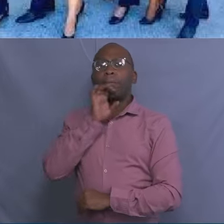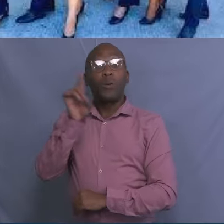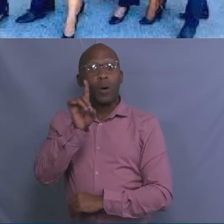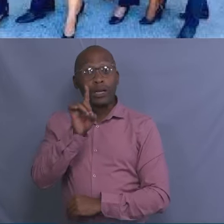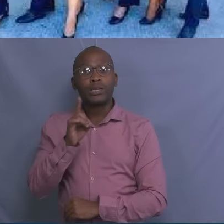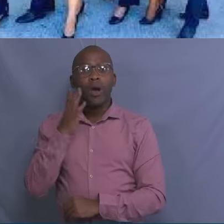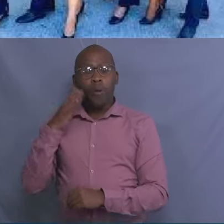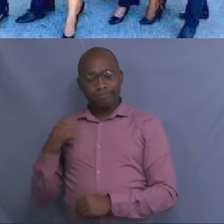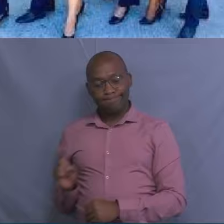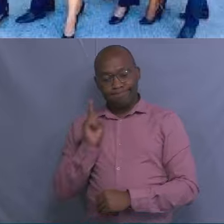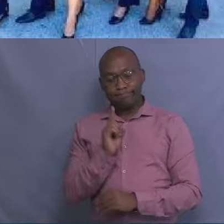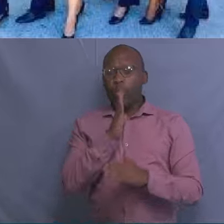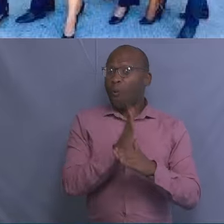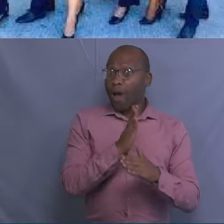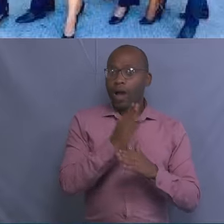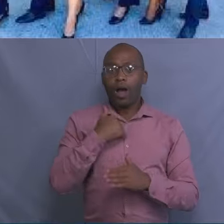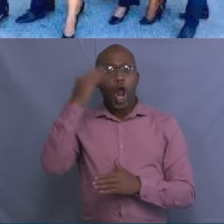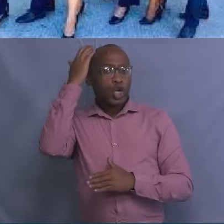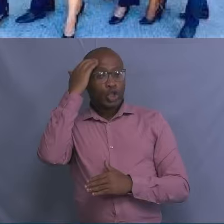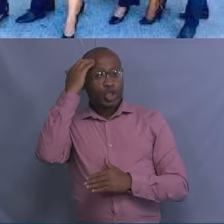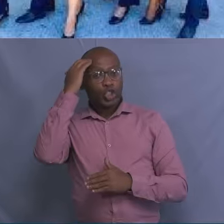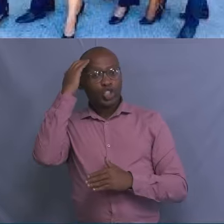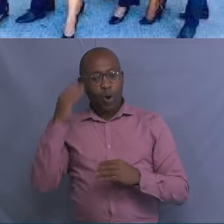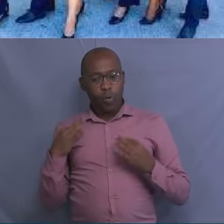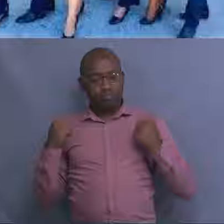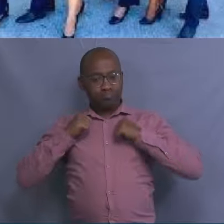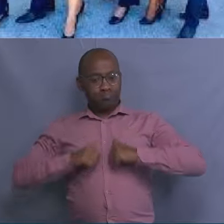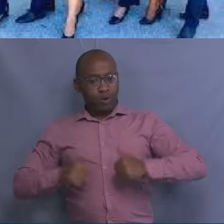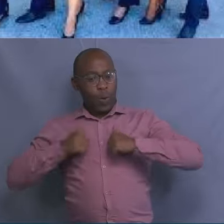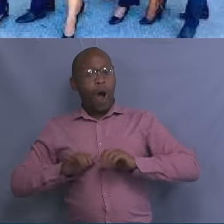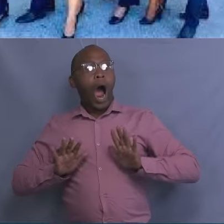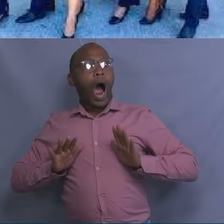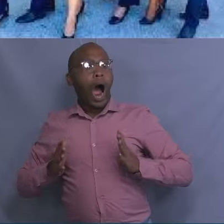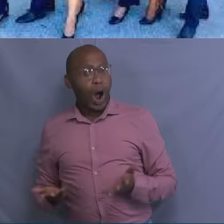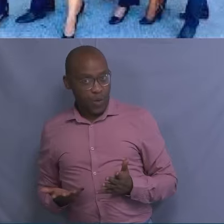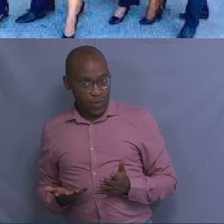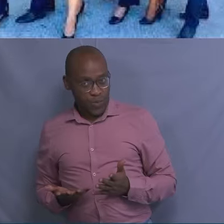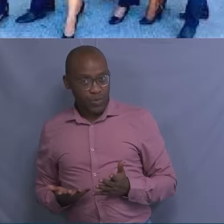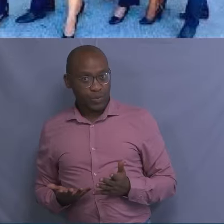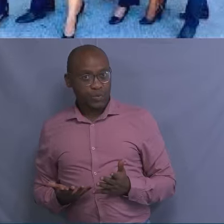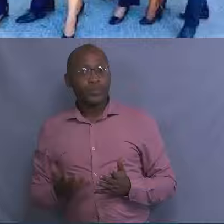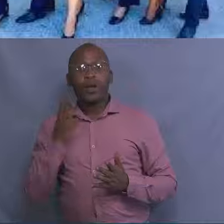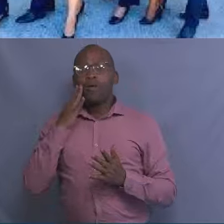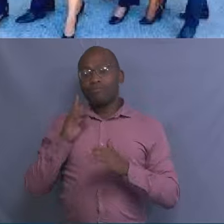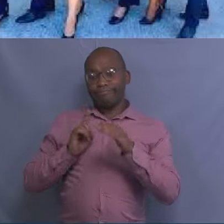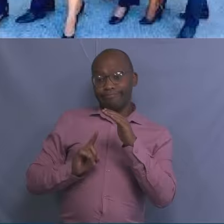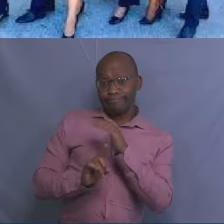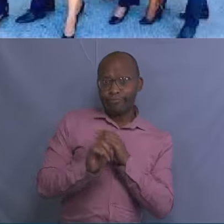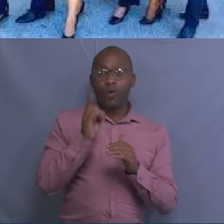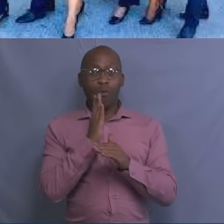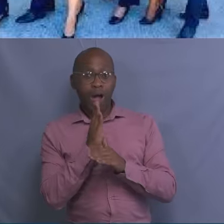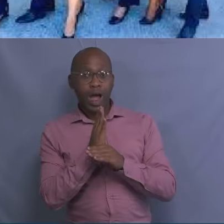when they come to work. So the dress code will be stipulated in the code of conduct of a